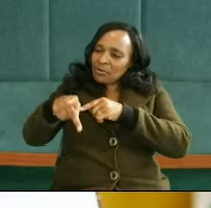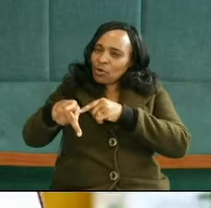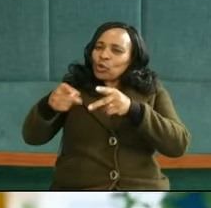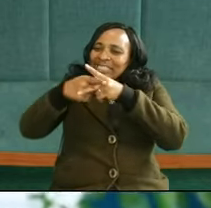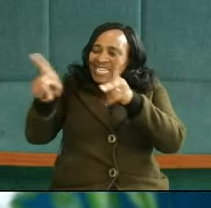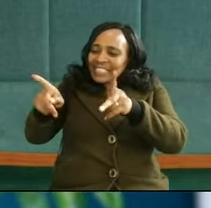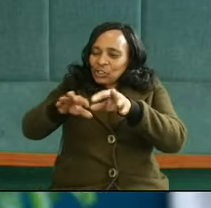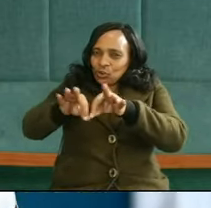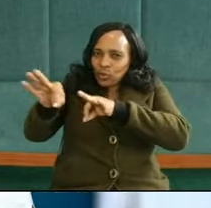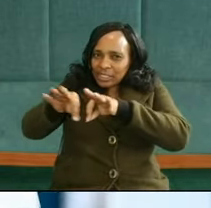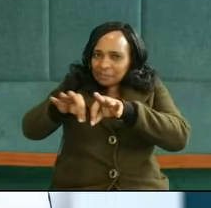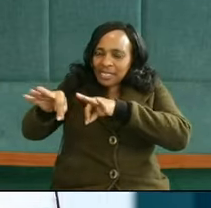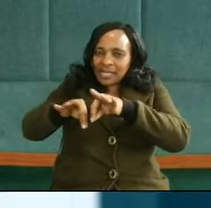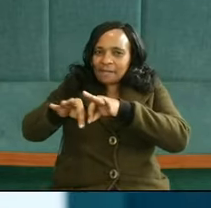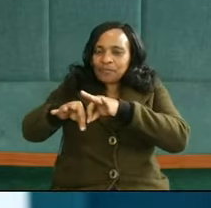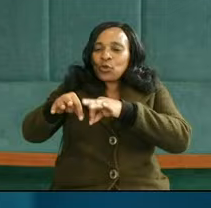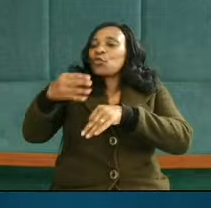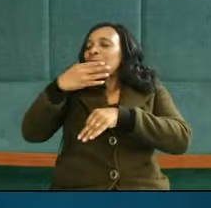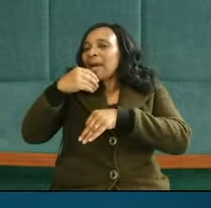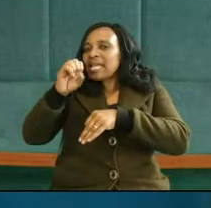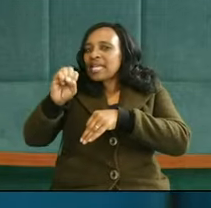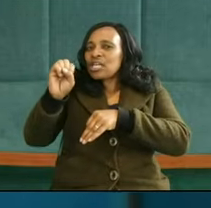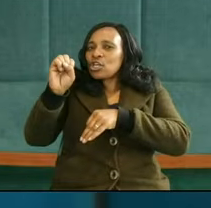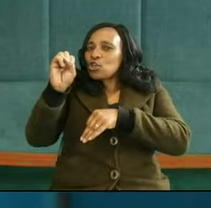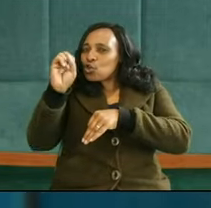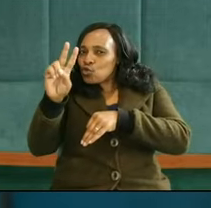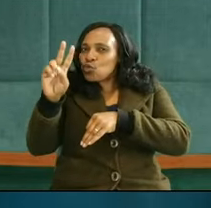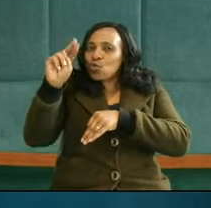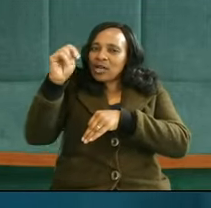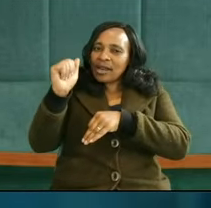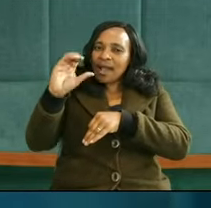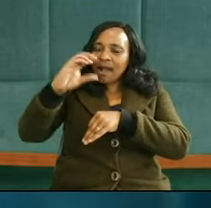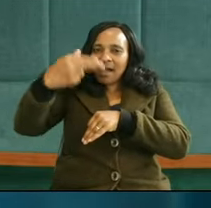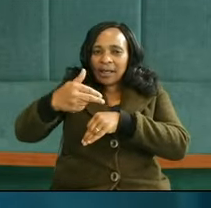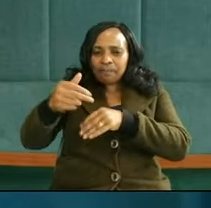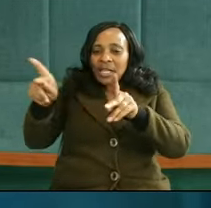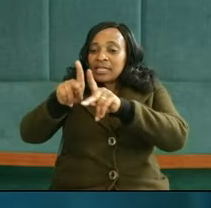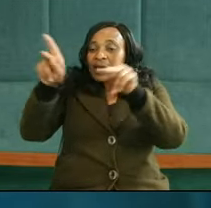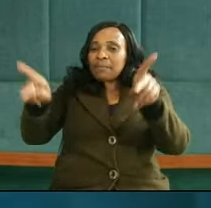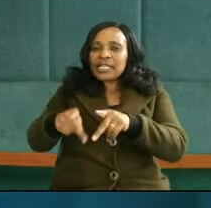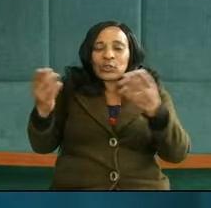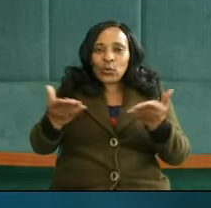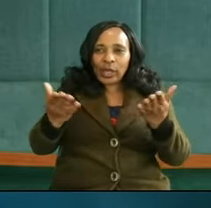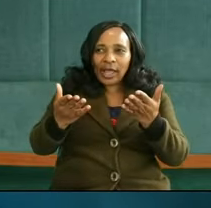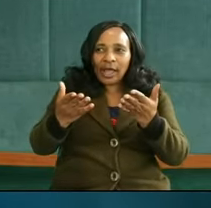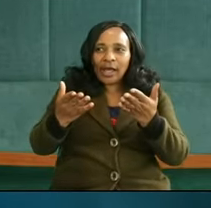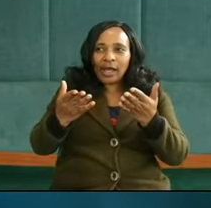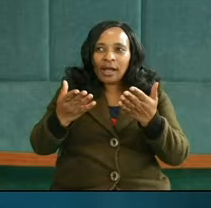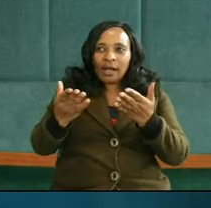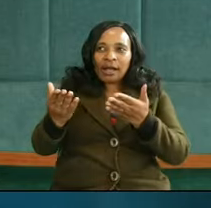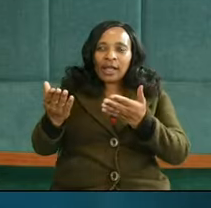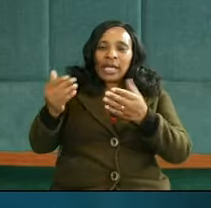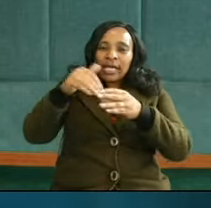explain to Ethiopian, he says, look, the place where the Ethiopian eunuch was reading